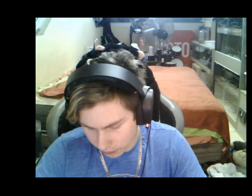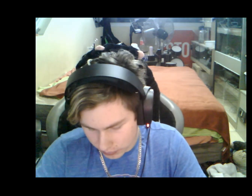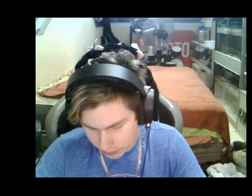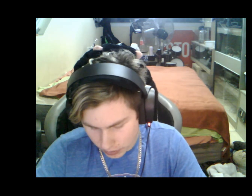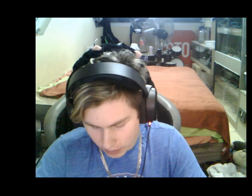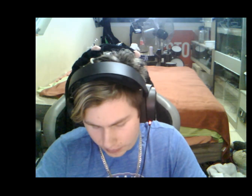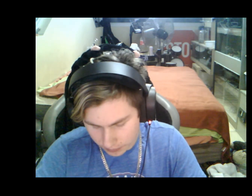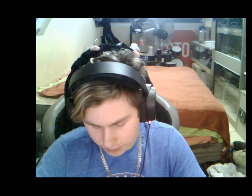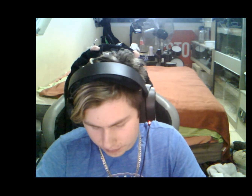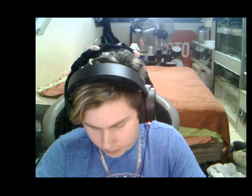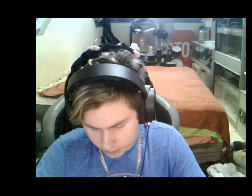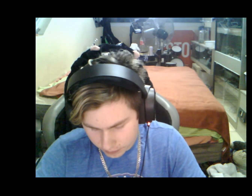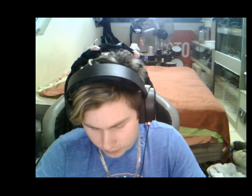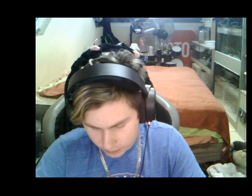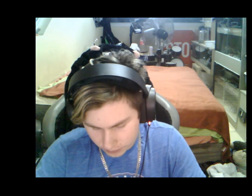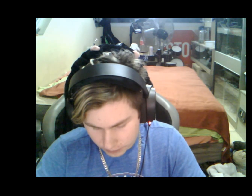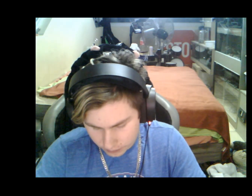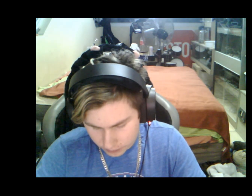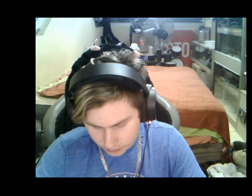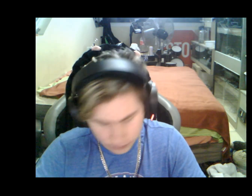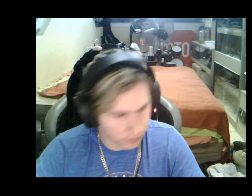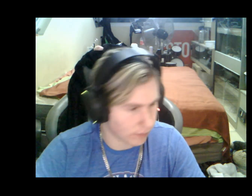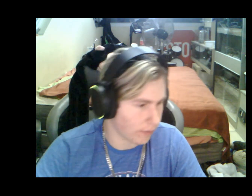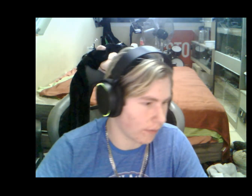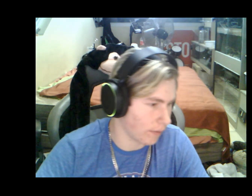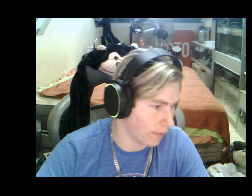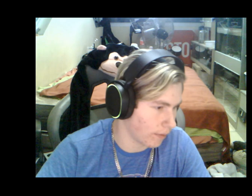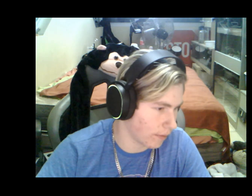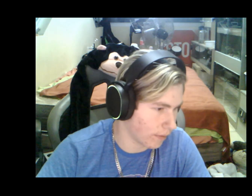That's for subscribing.